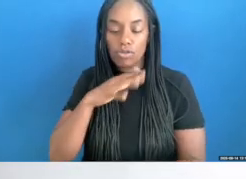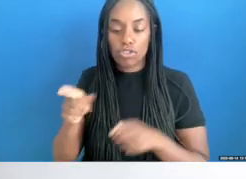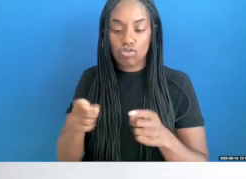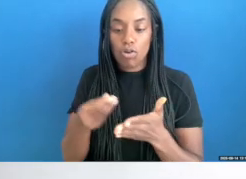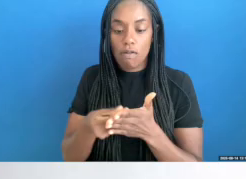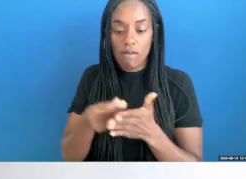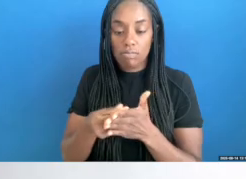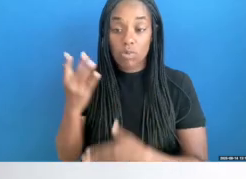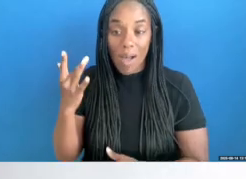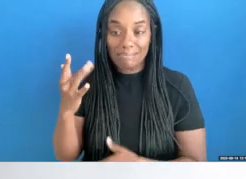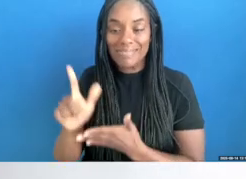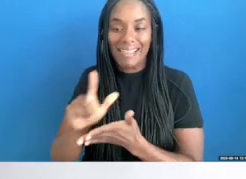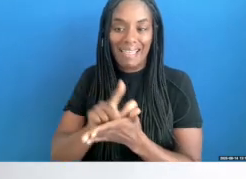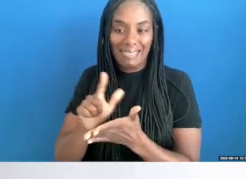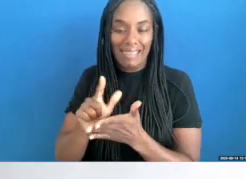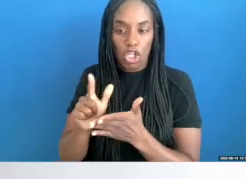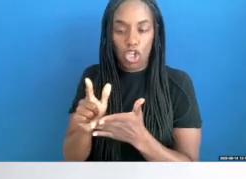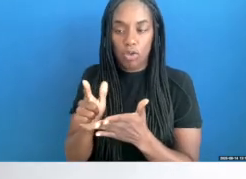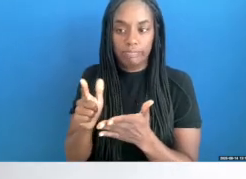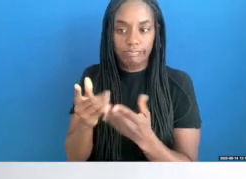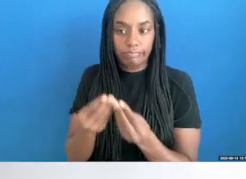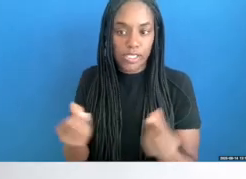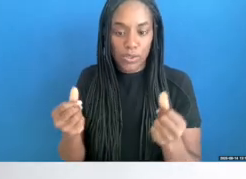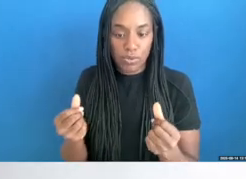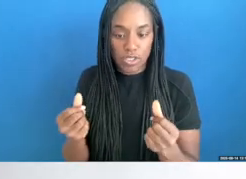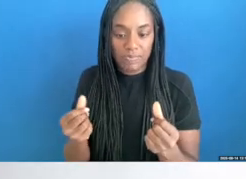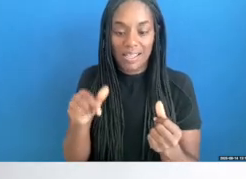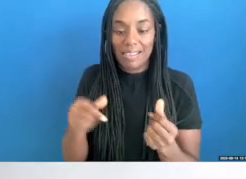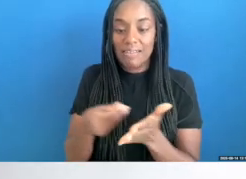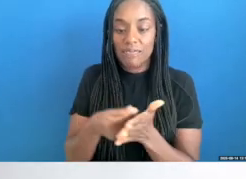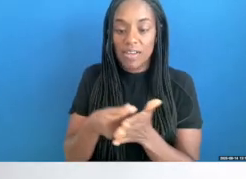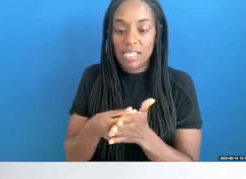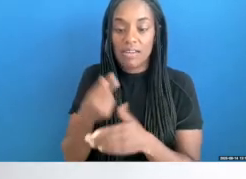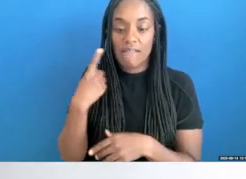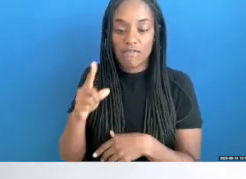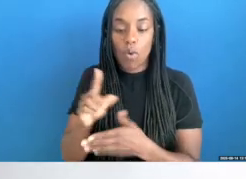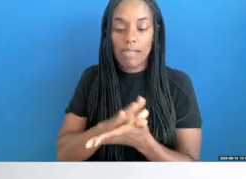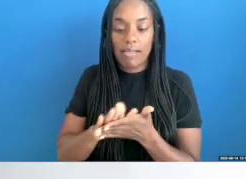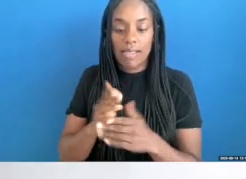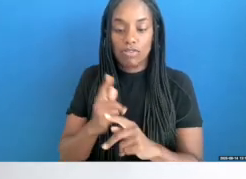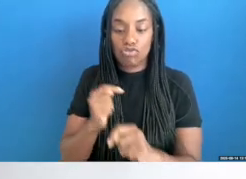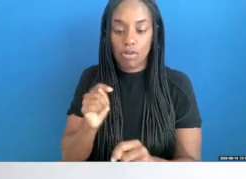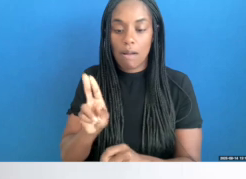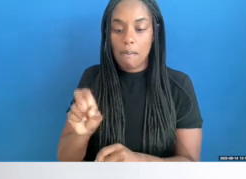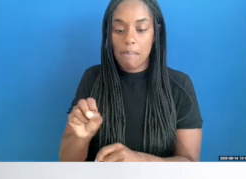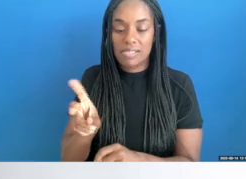This funding is for the Clean Truck and Bus Voucher Incentive Program, also known as HVIP.